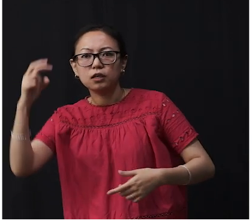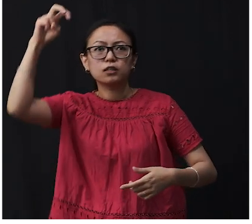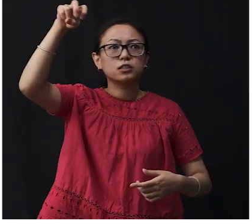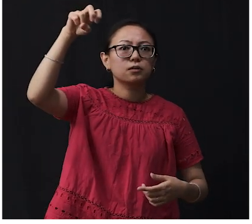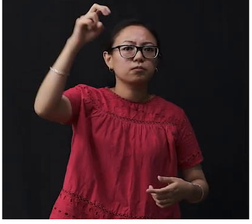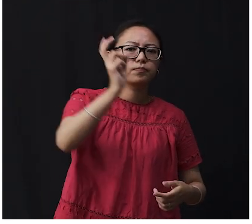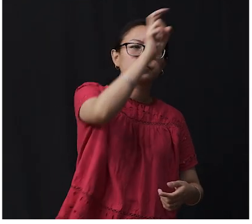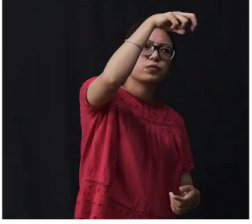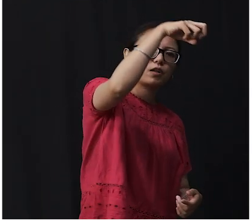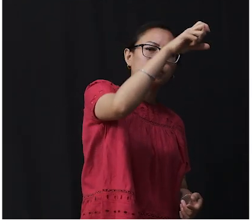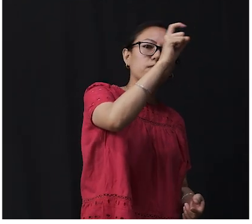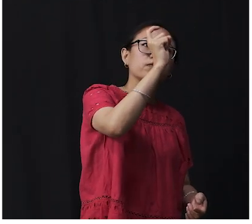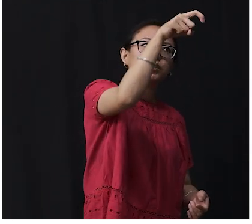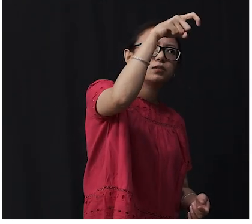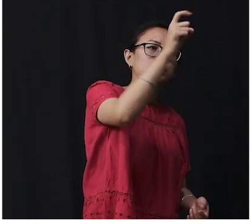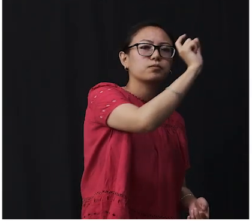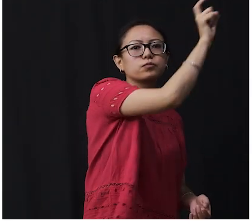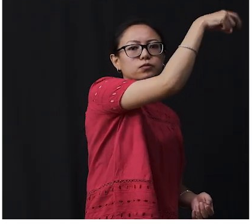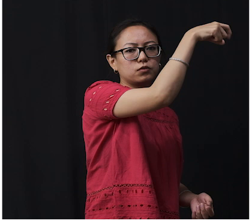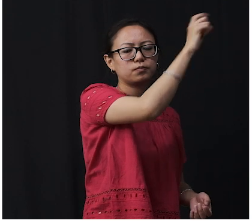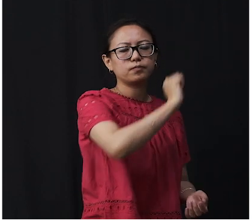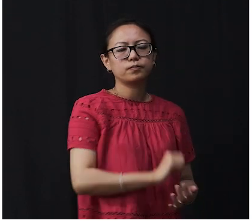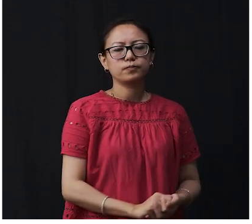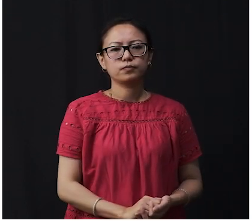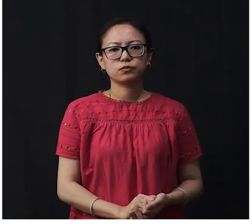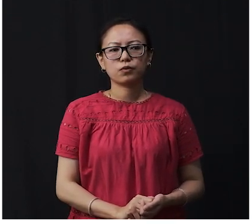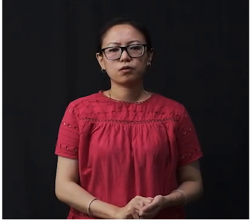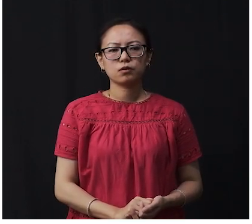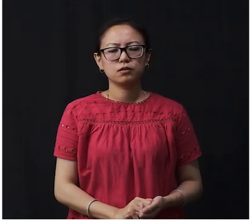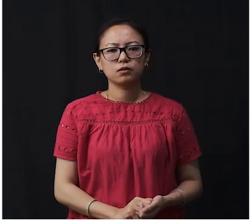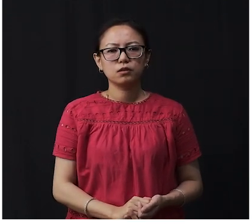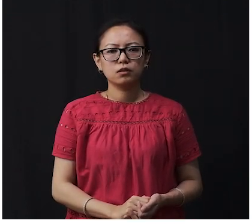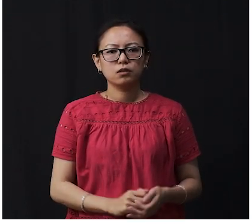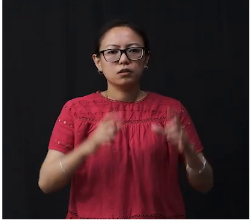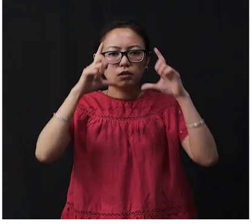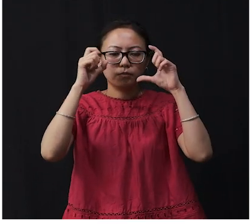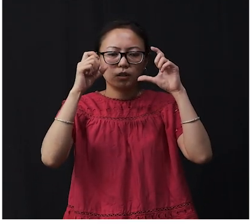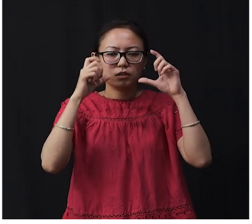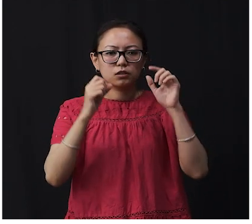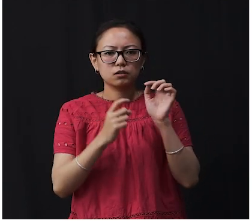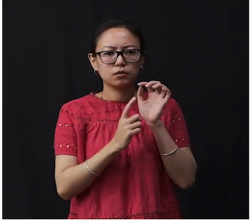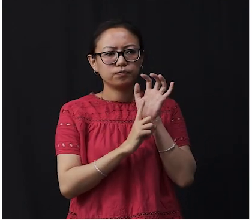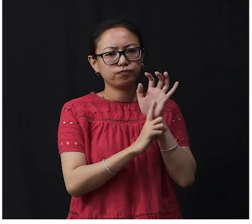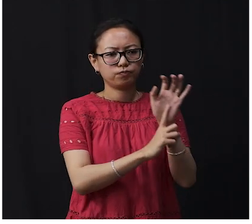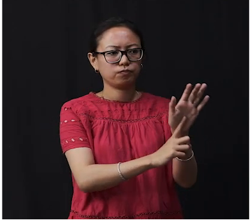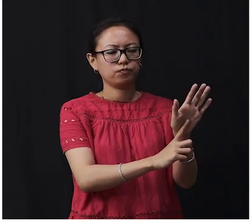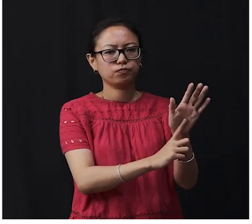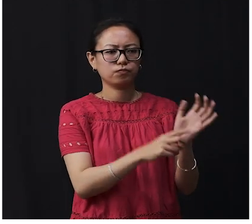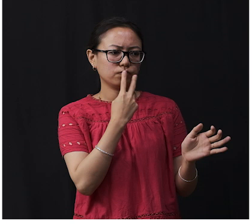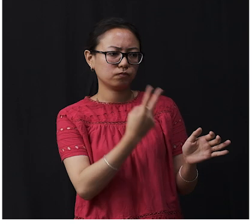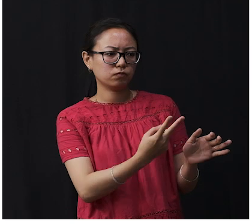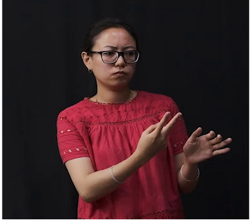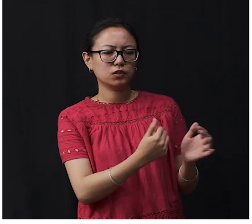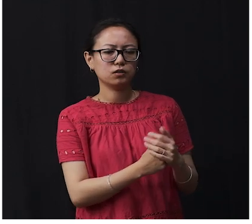in order to swing from one branch to another branch. Here is a picture of a monkey. Can you all see the tail